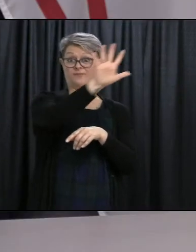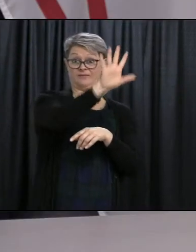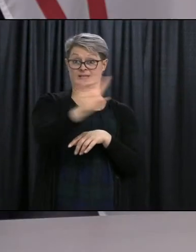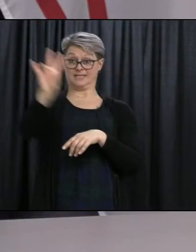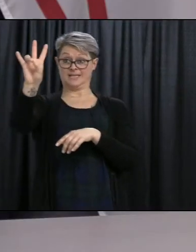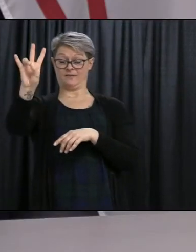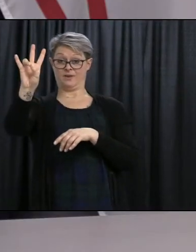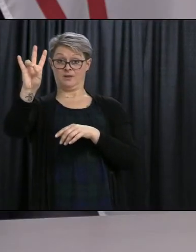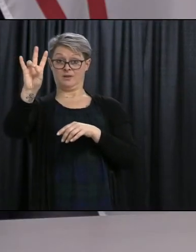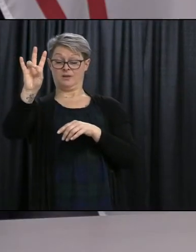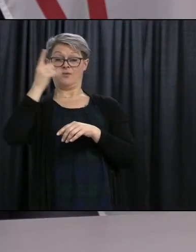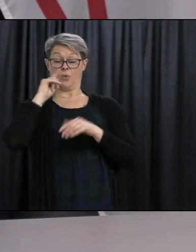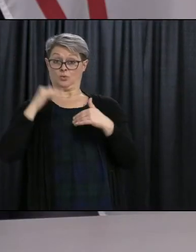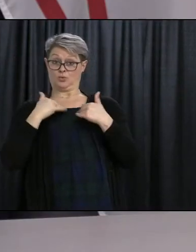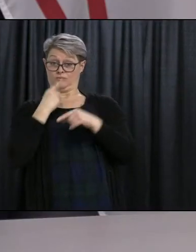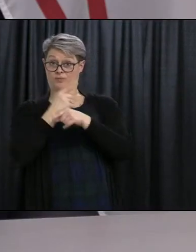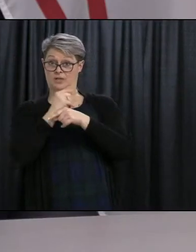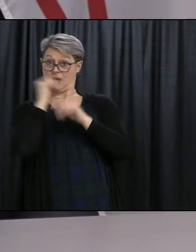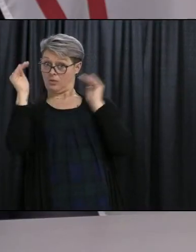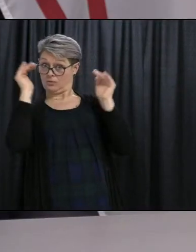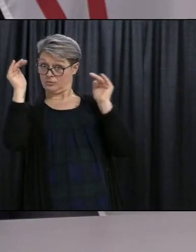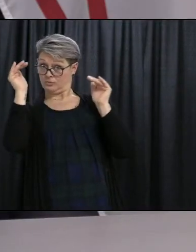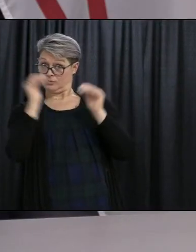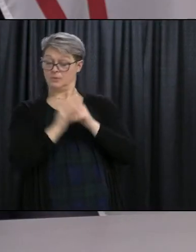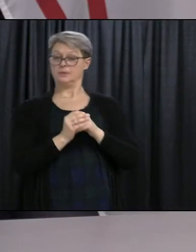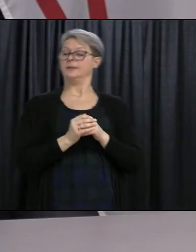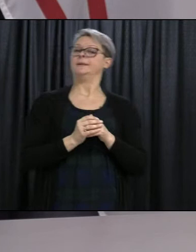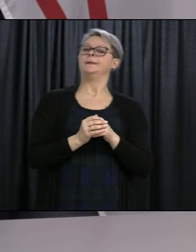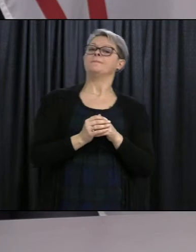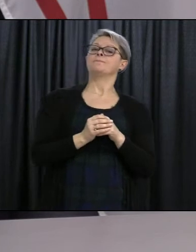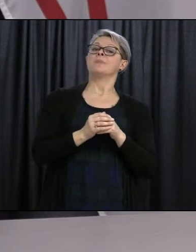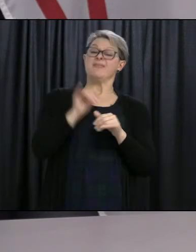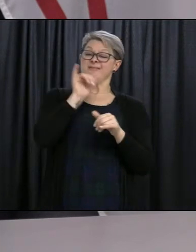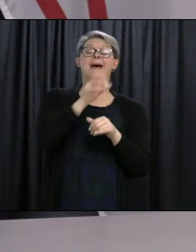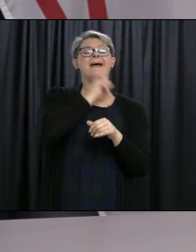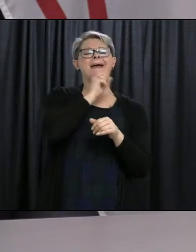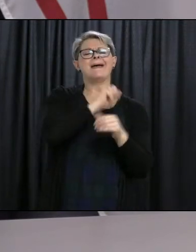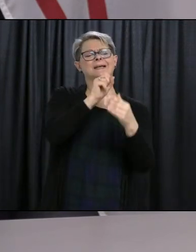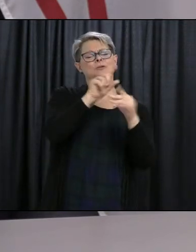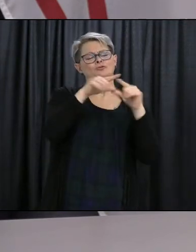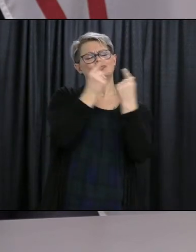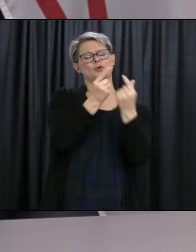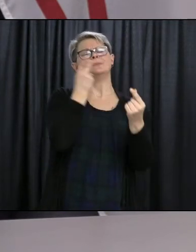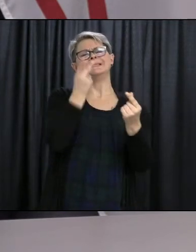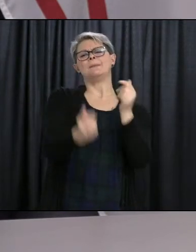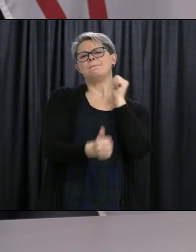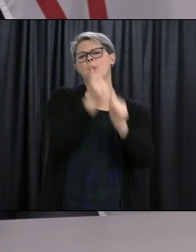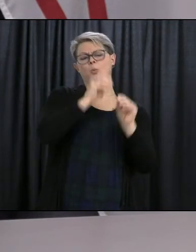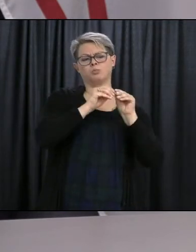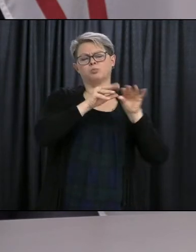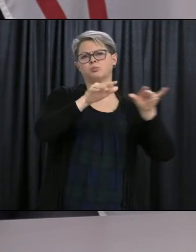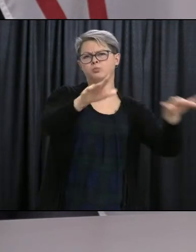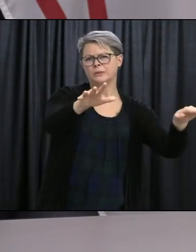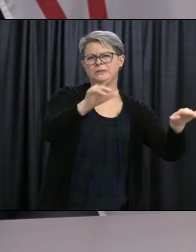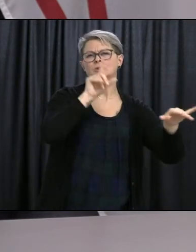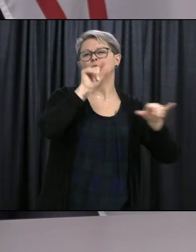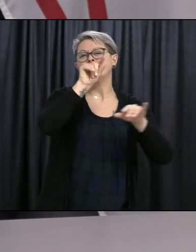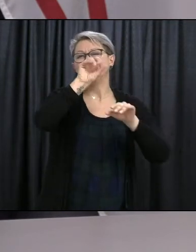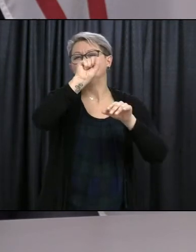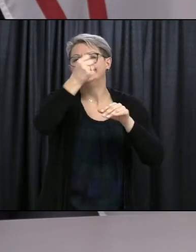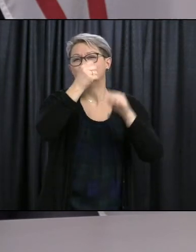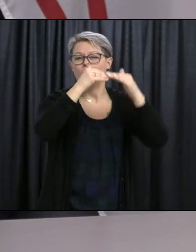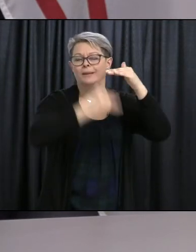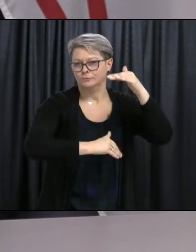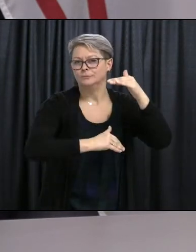certainly, we have concerns in this age group is where we're seeing the most of that spread. And that's